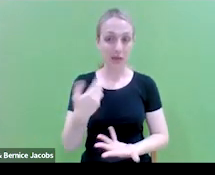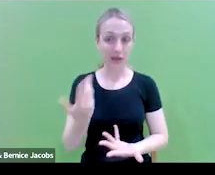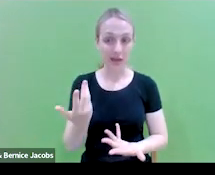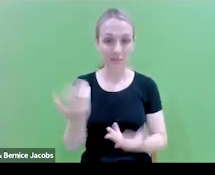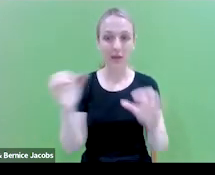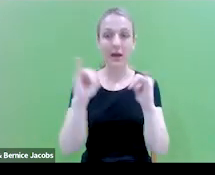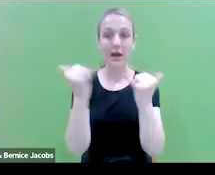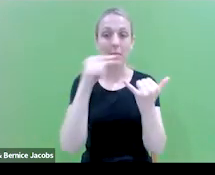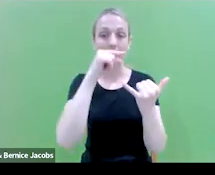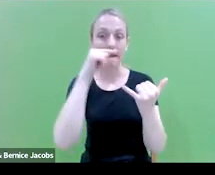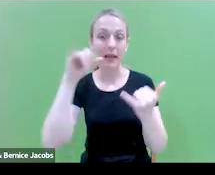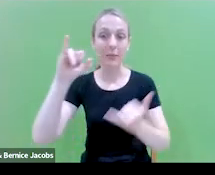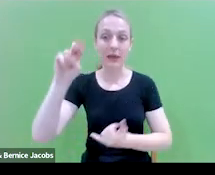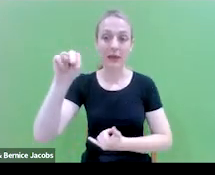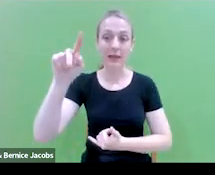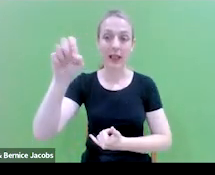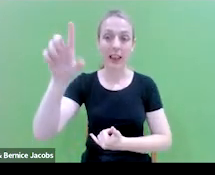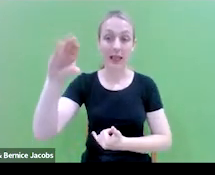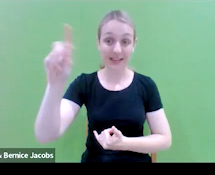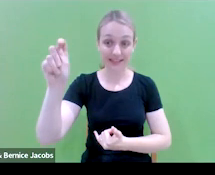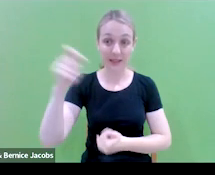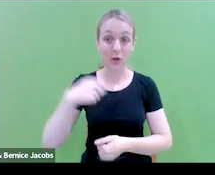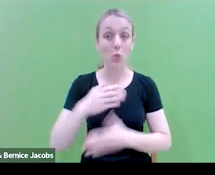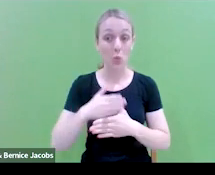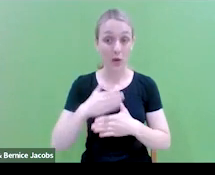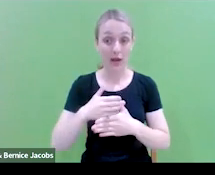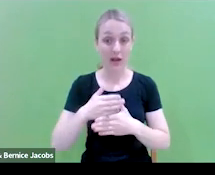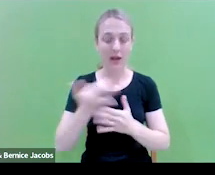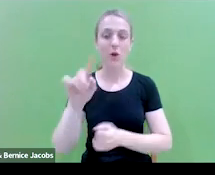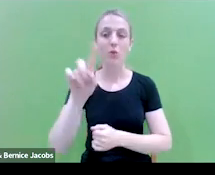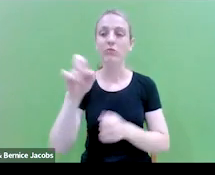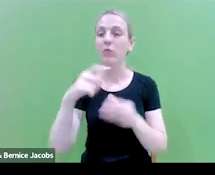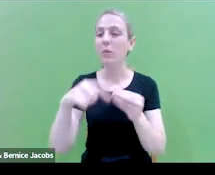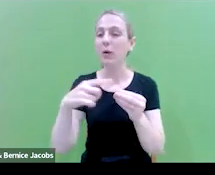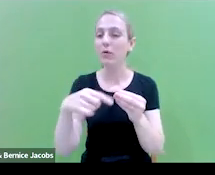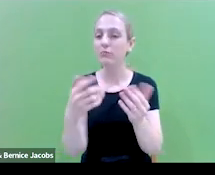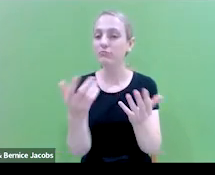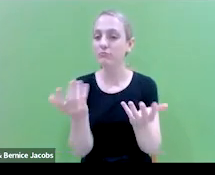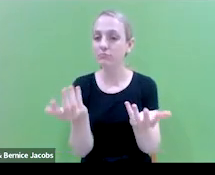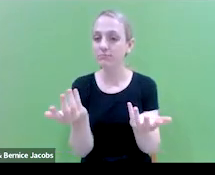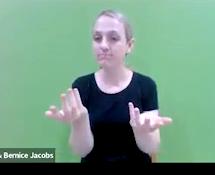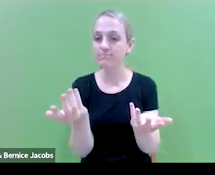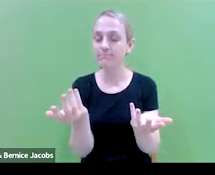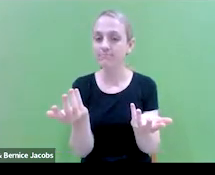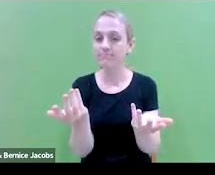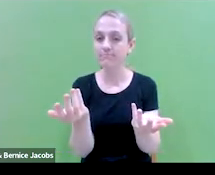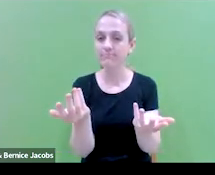called Intellect. I have a question around whether